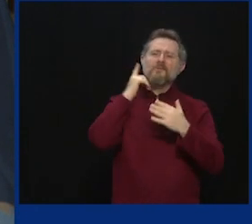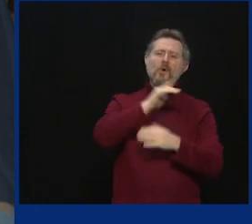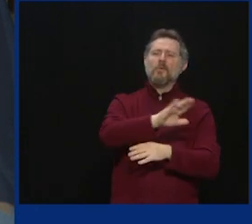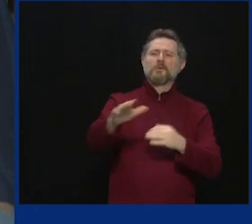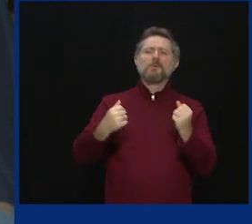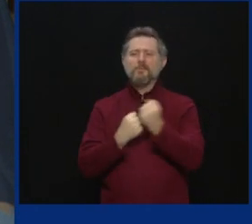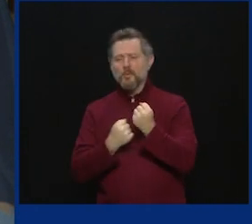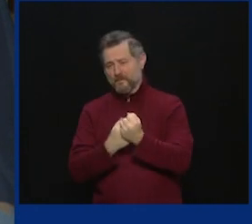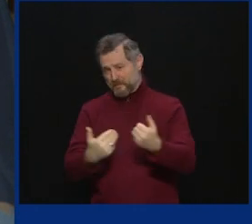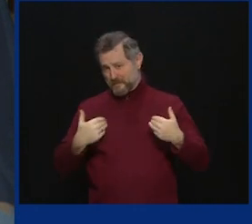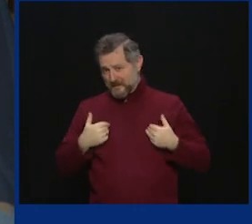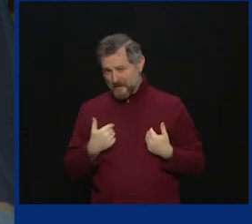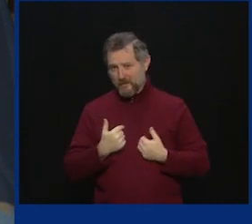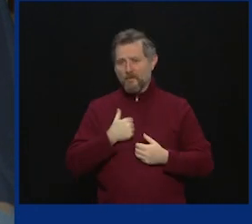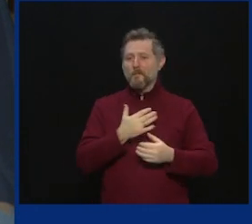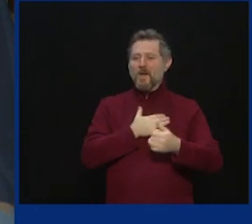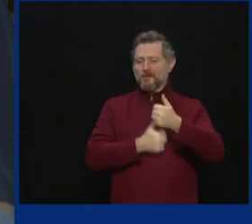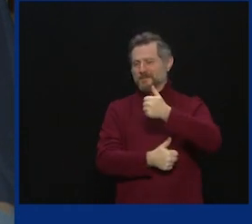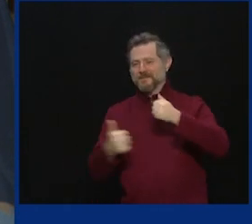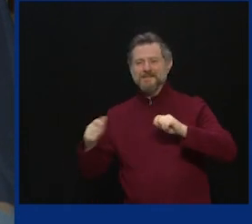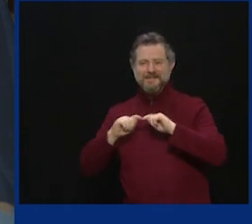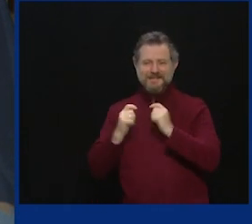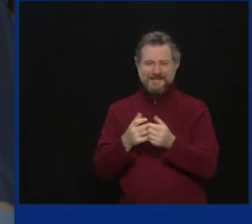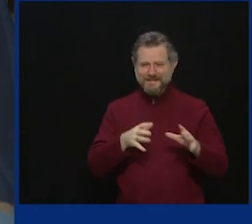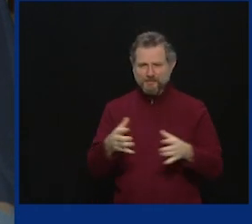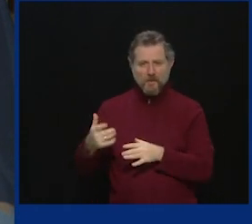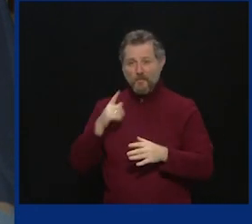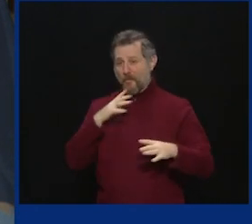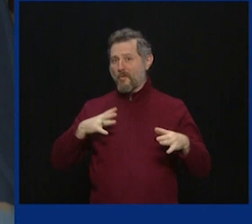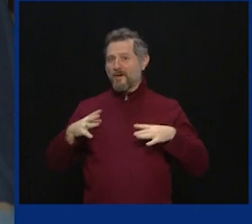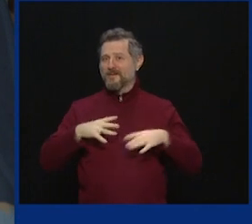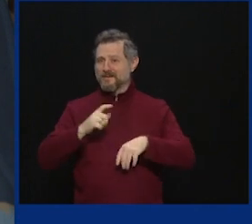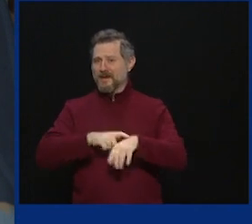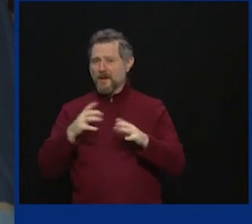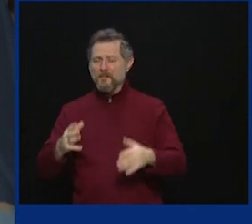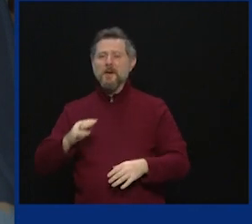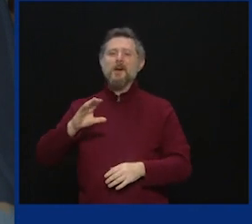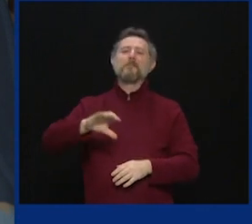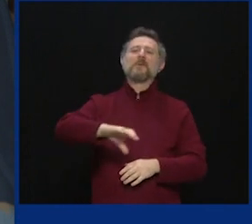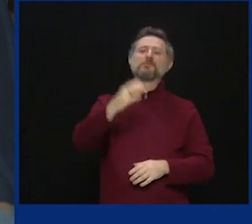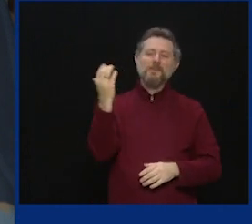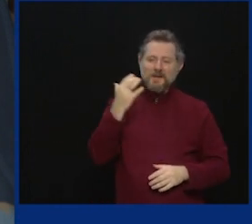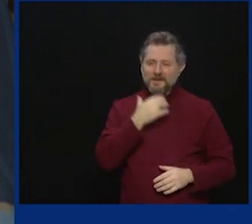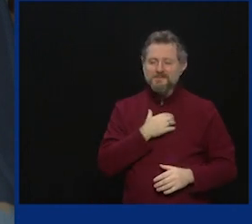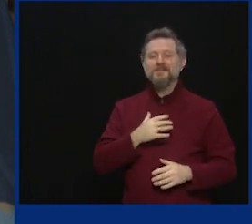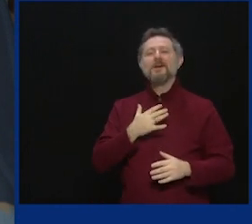our administration, as we enter this holiday season. Merry Christmas, happy holidays to all of you.